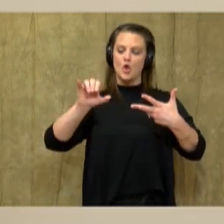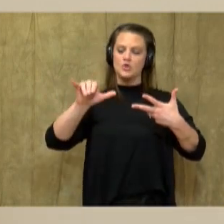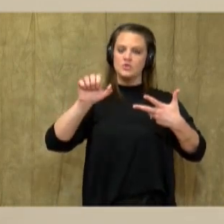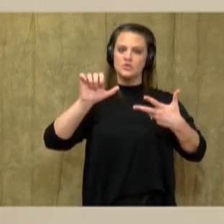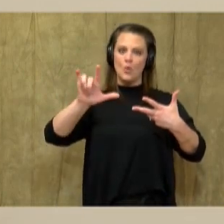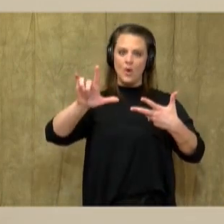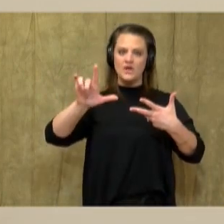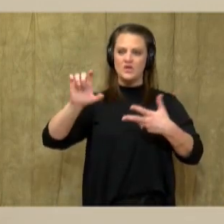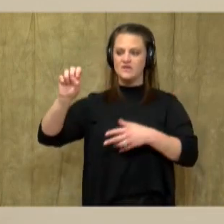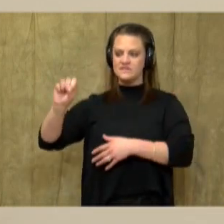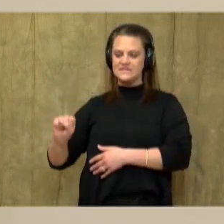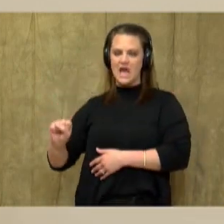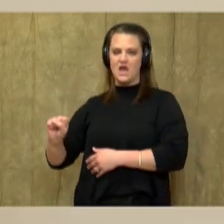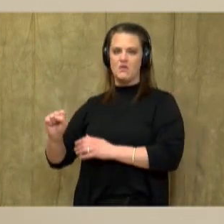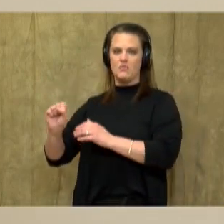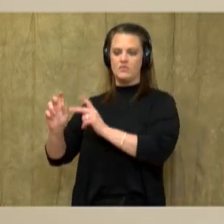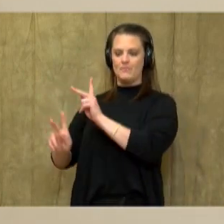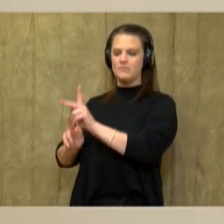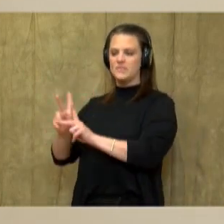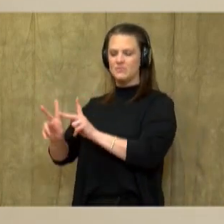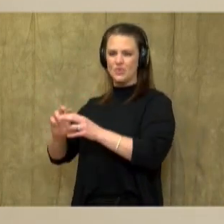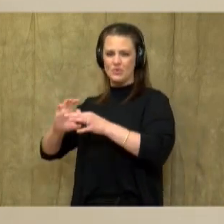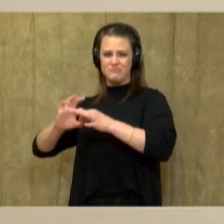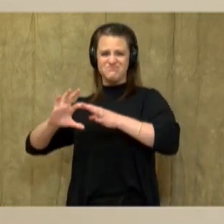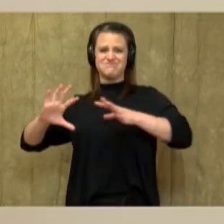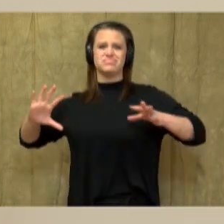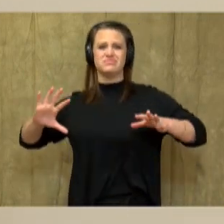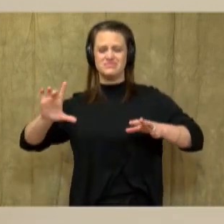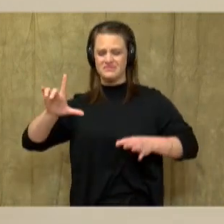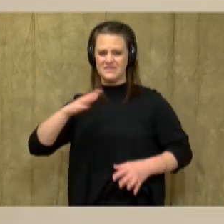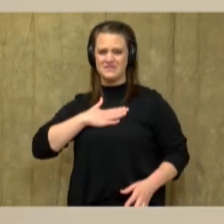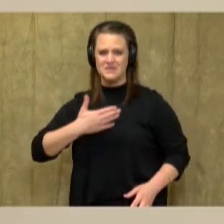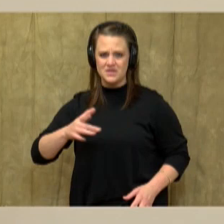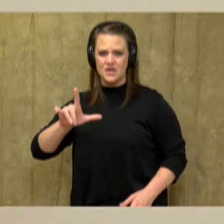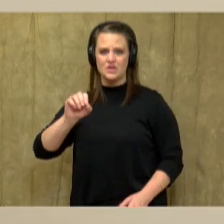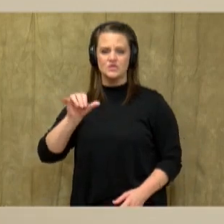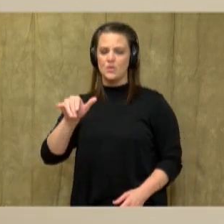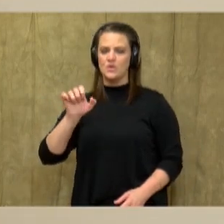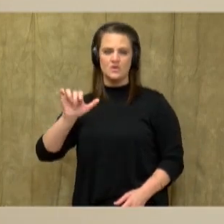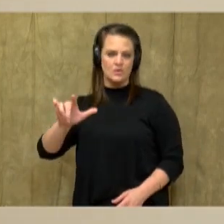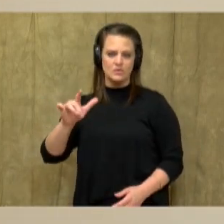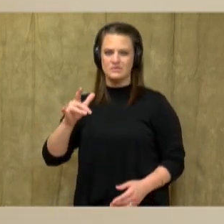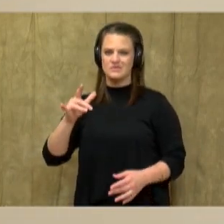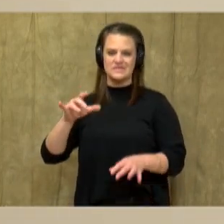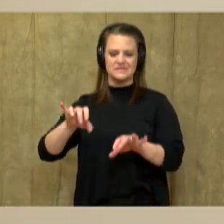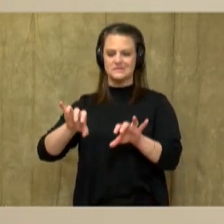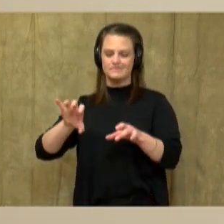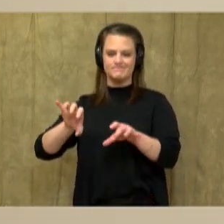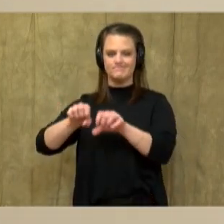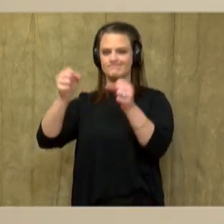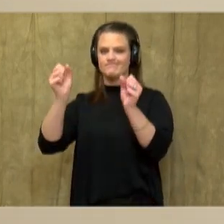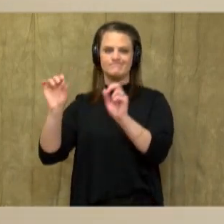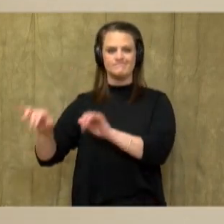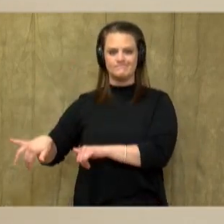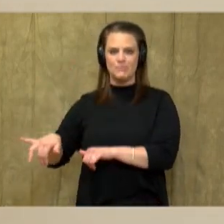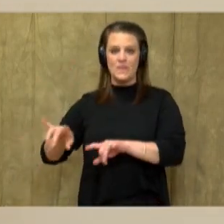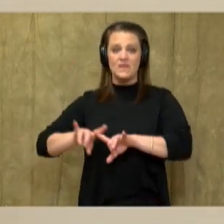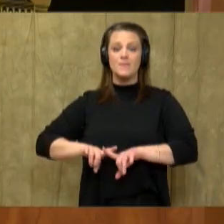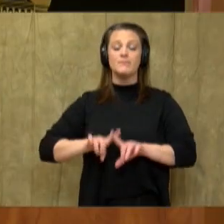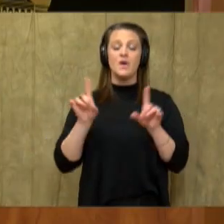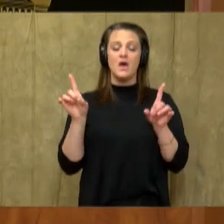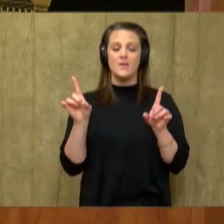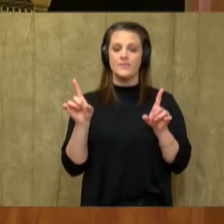South Vietnamese away from us. And we need their loyalty. We need them to tell us where the enemy is and work with us in defeating the enemy.